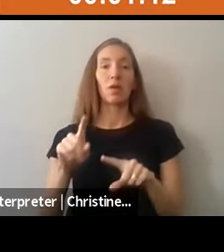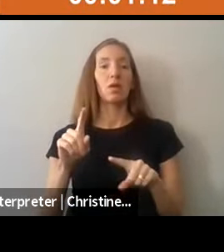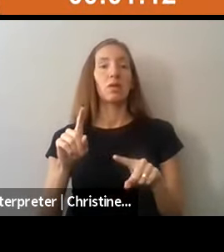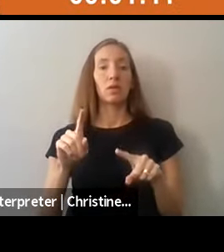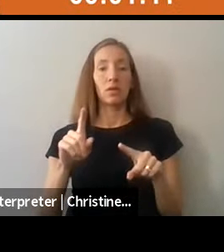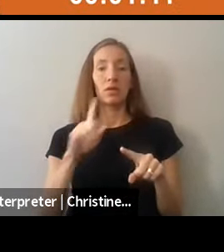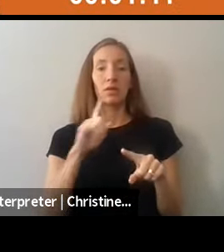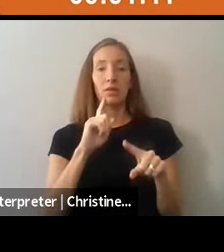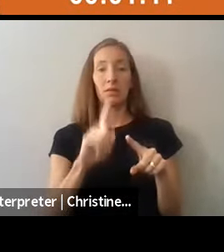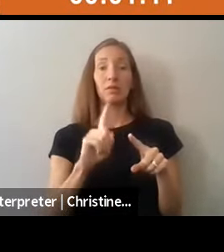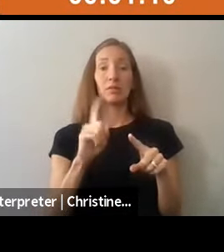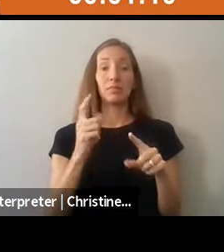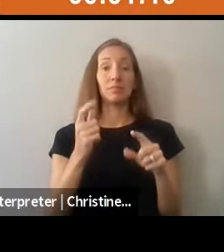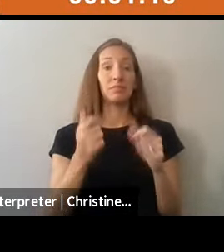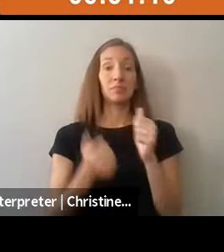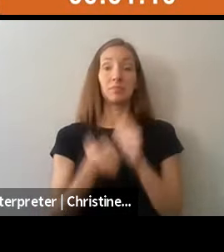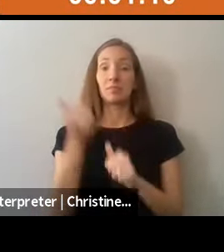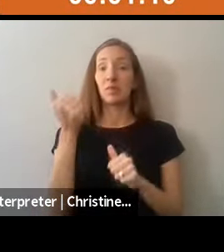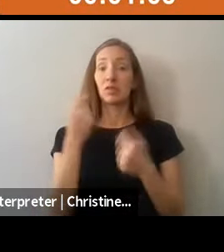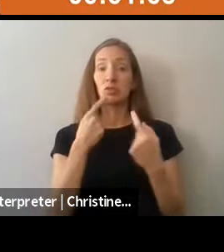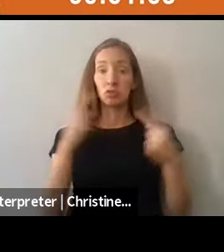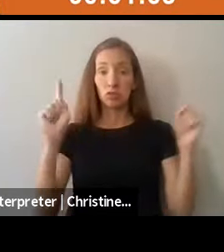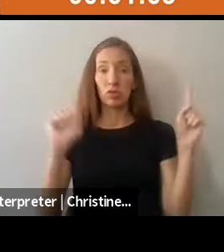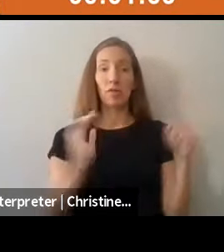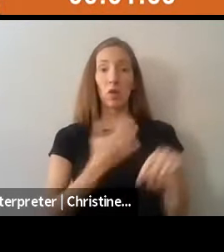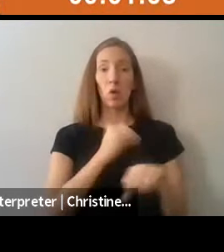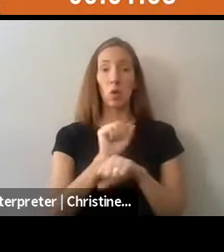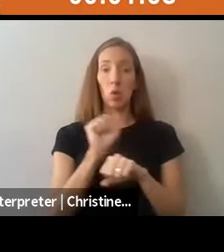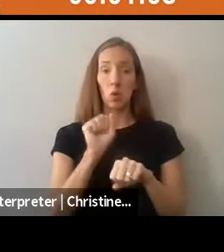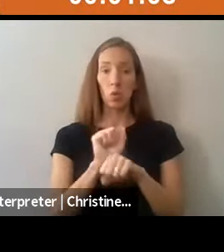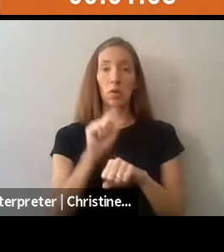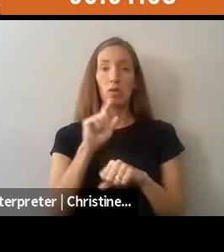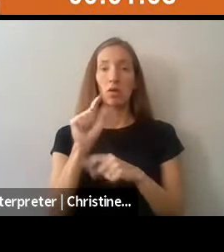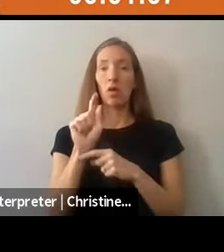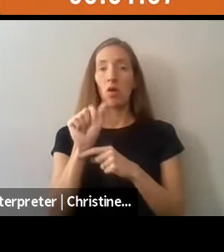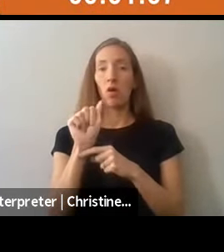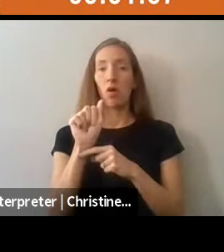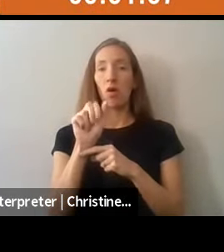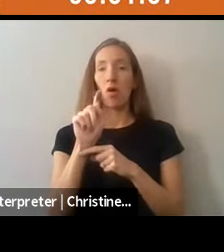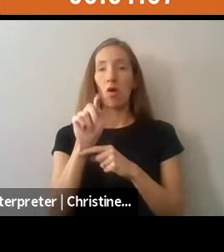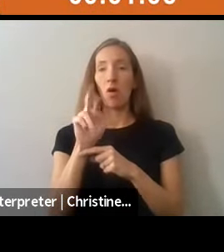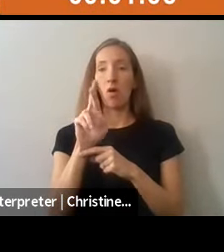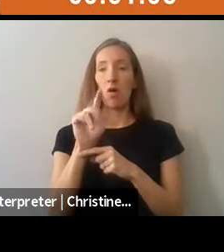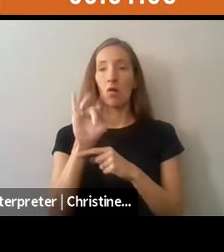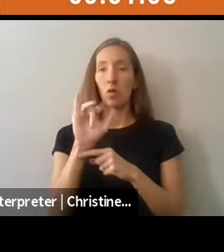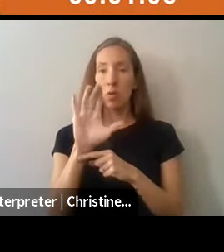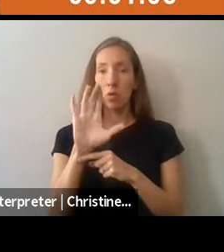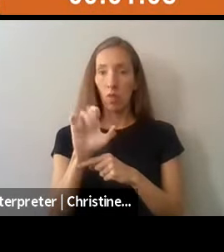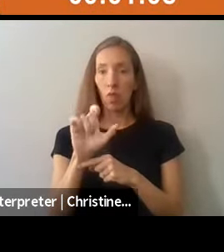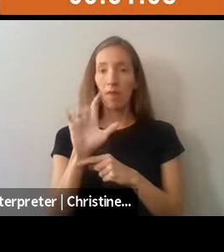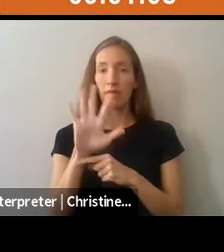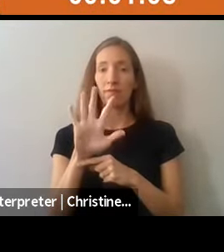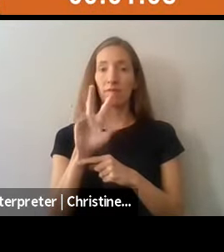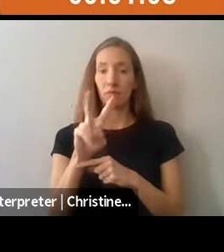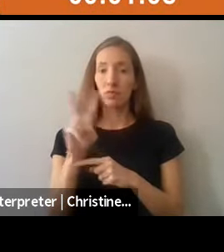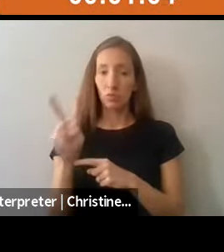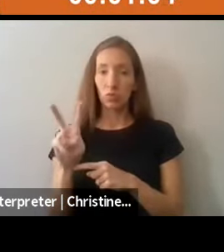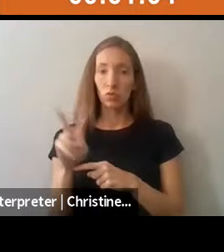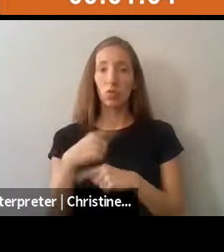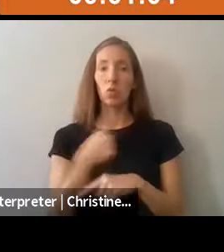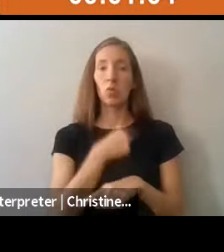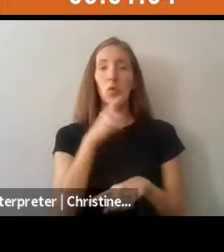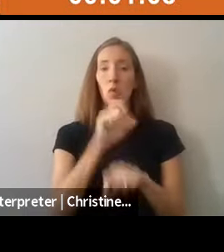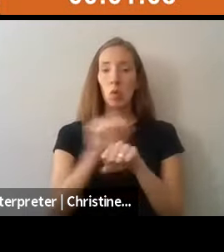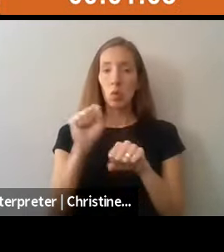is marrying your rapist law. We're working with men as stakeholders, legislators, policymakers, religious leaders,